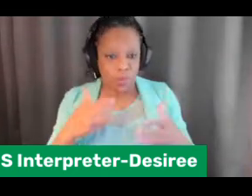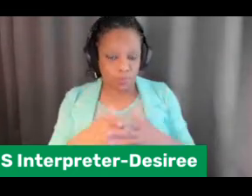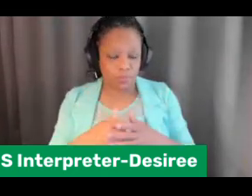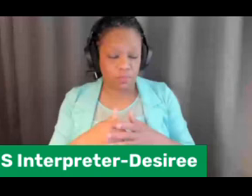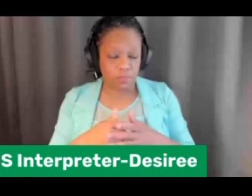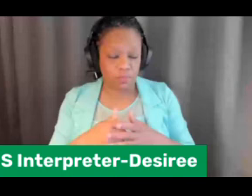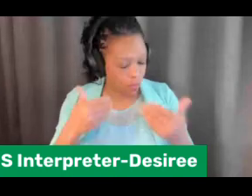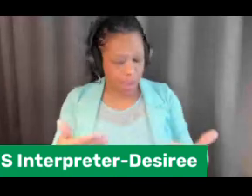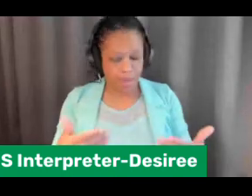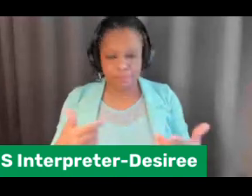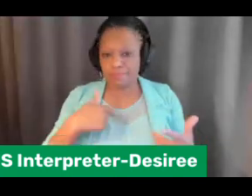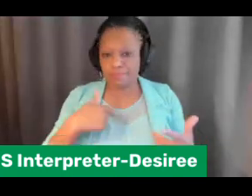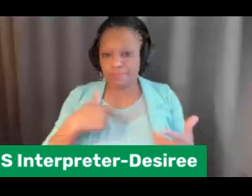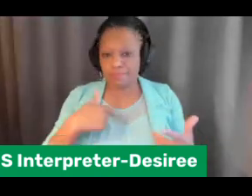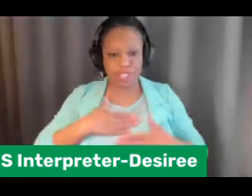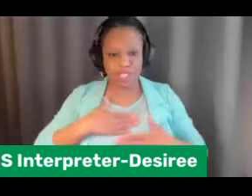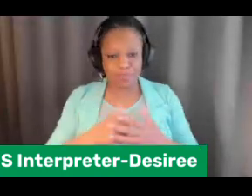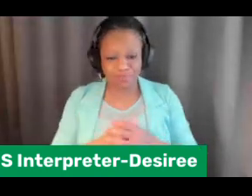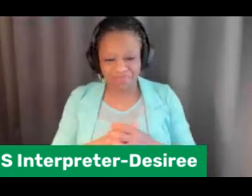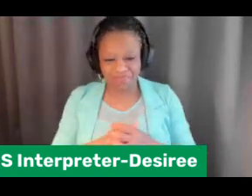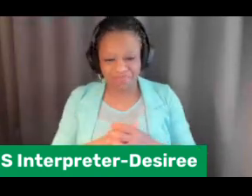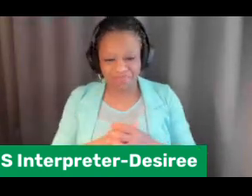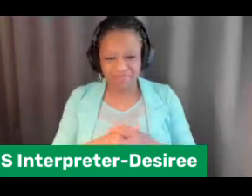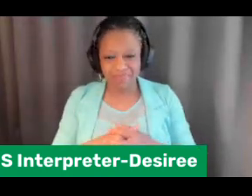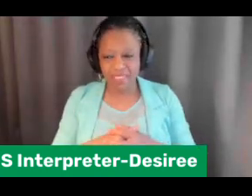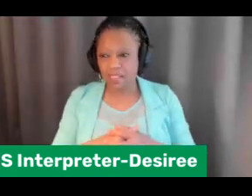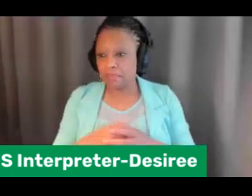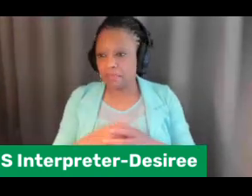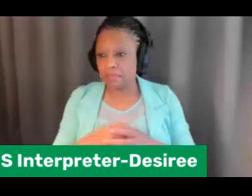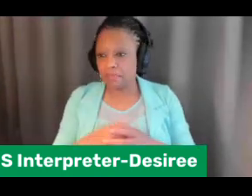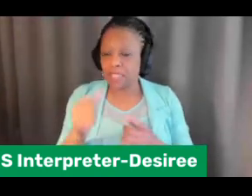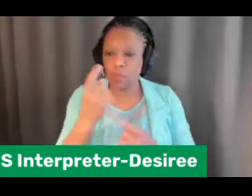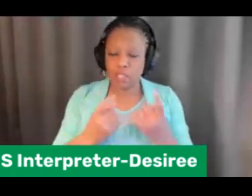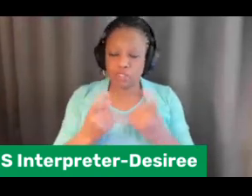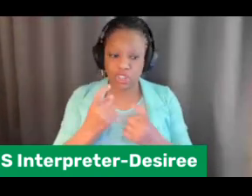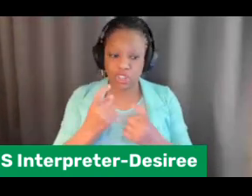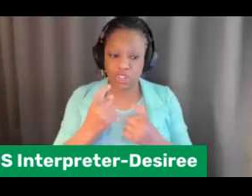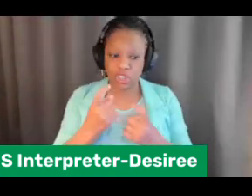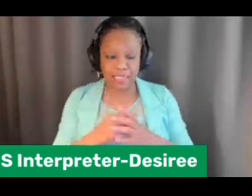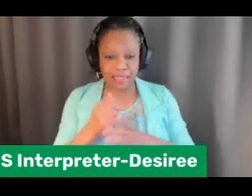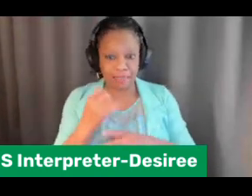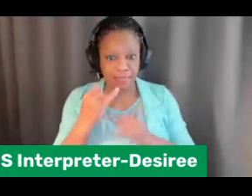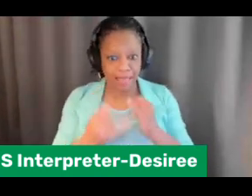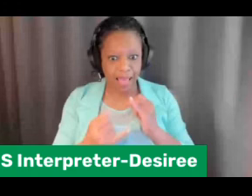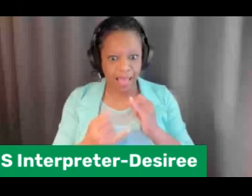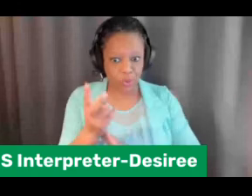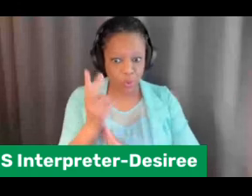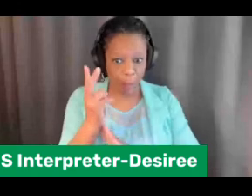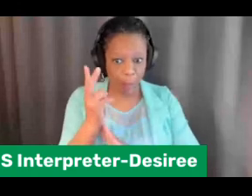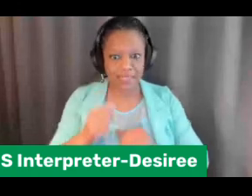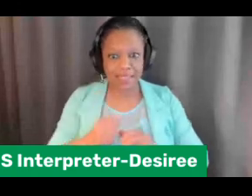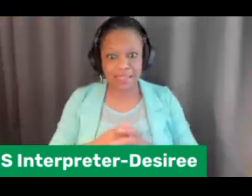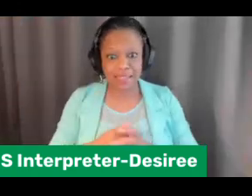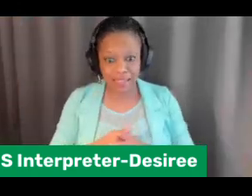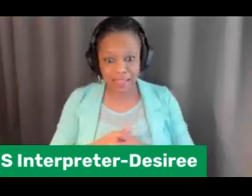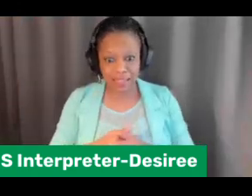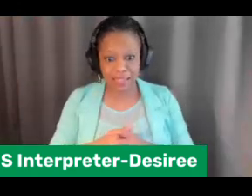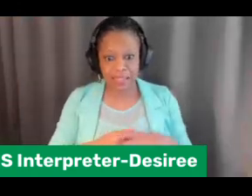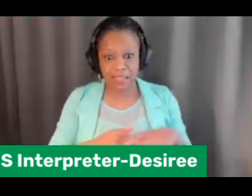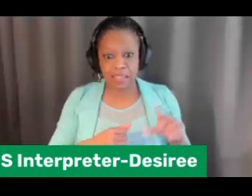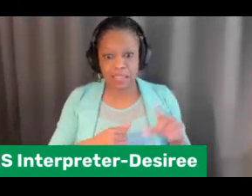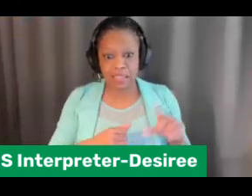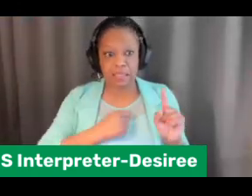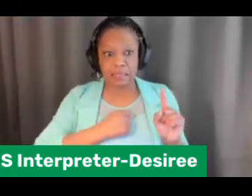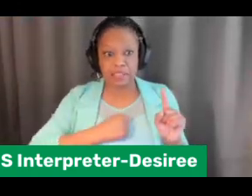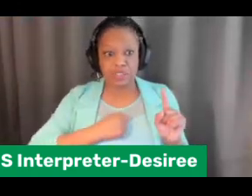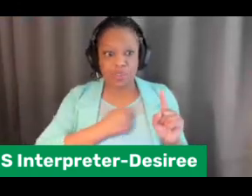me this afternoon. I'm happy to take or address any questions in the last 2 minutes we're here together. Sorry I didn't save more